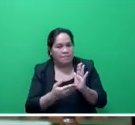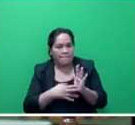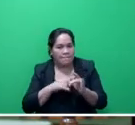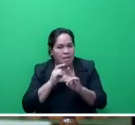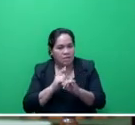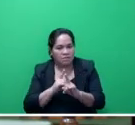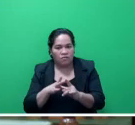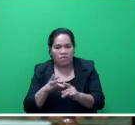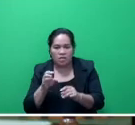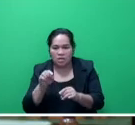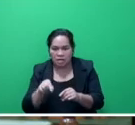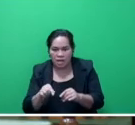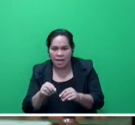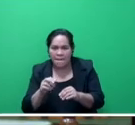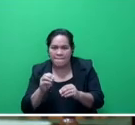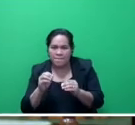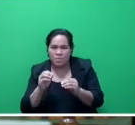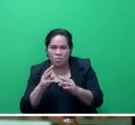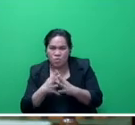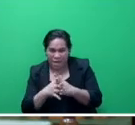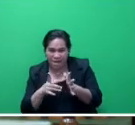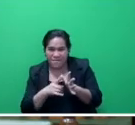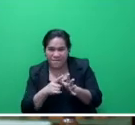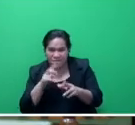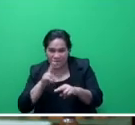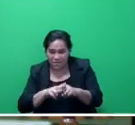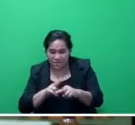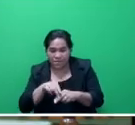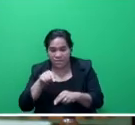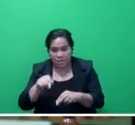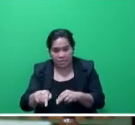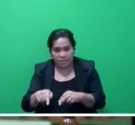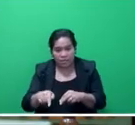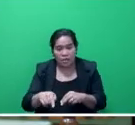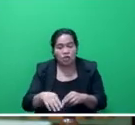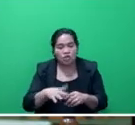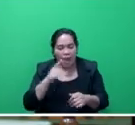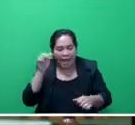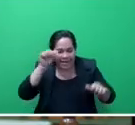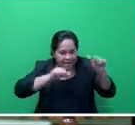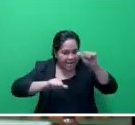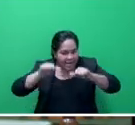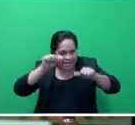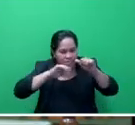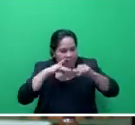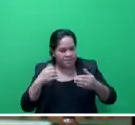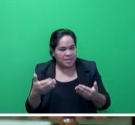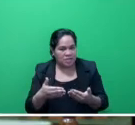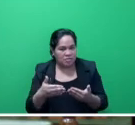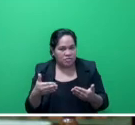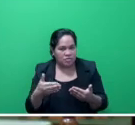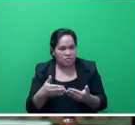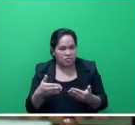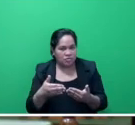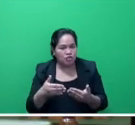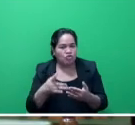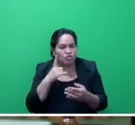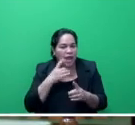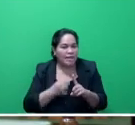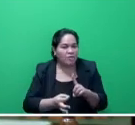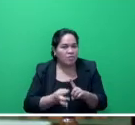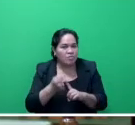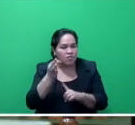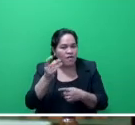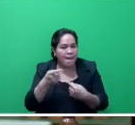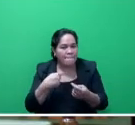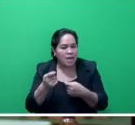services provided by BAF. A charge for the rapid risk analysis pathways has been introduced to improve the timeline of market